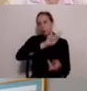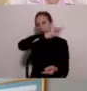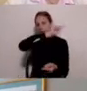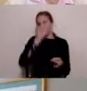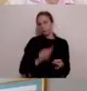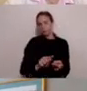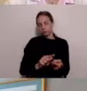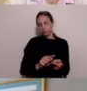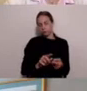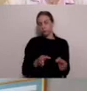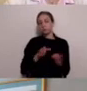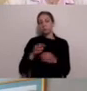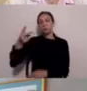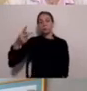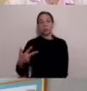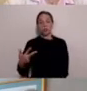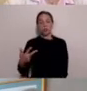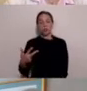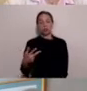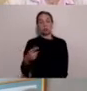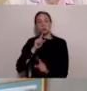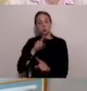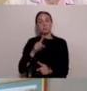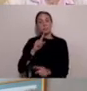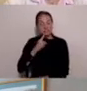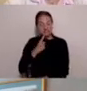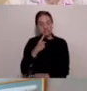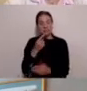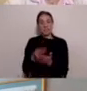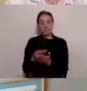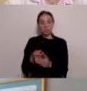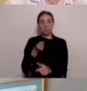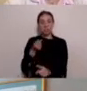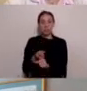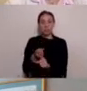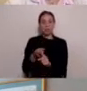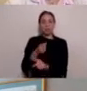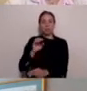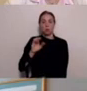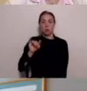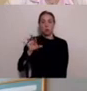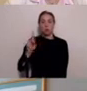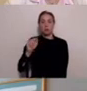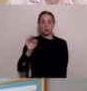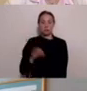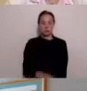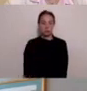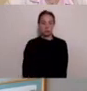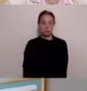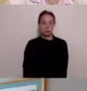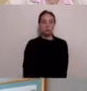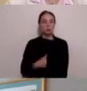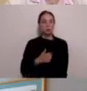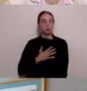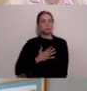community reported significant financial impact from COVID-19. We were very pleased to learn that only 5% of